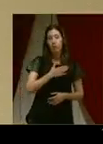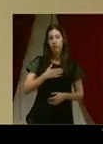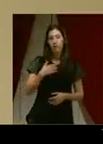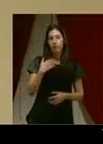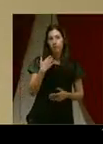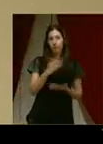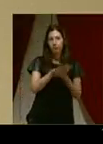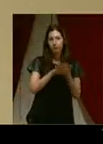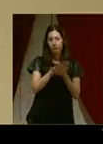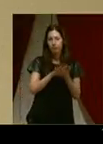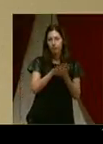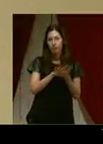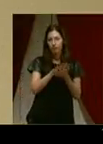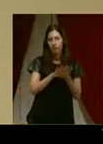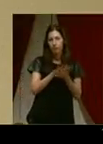Hello.